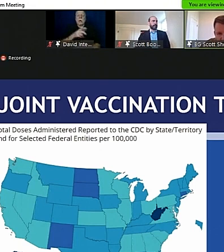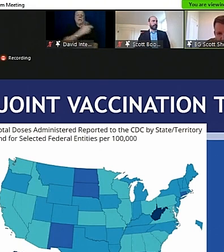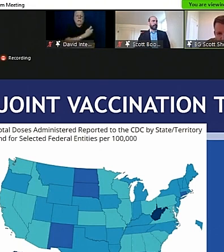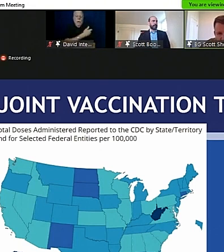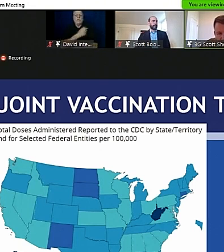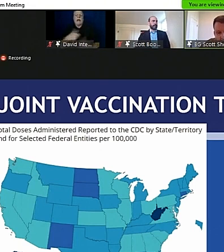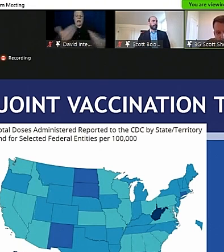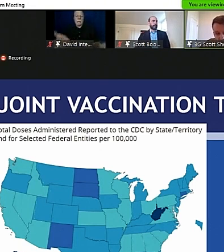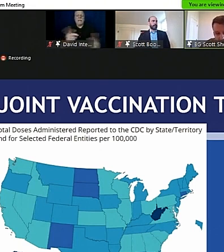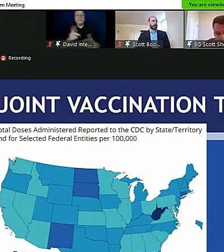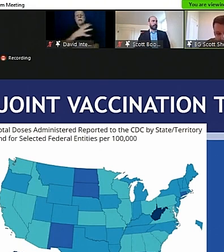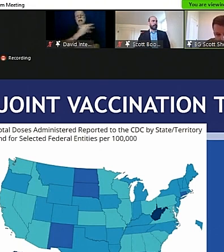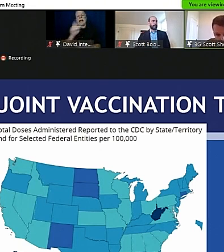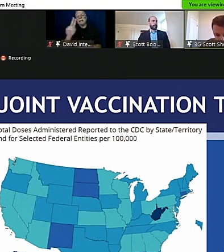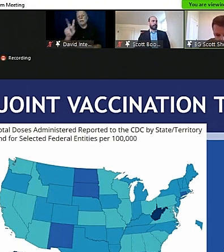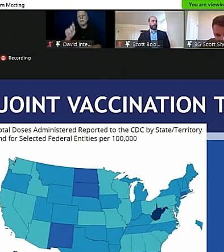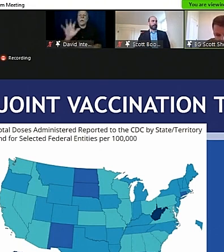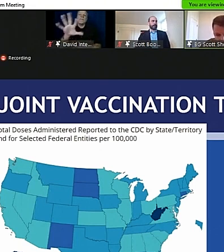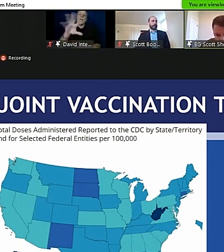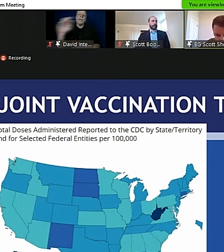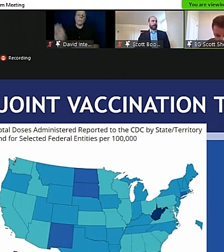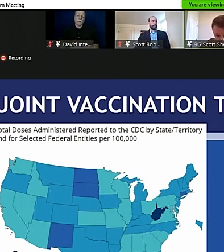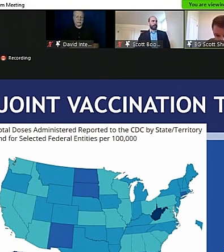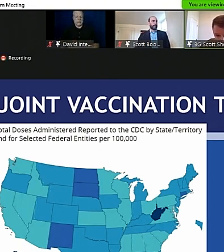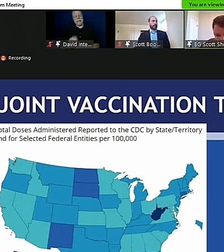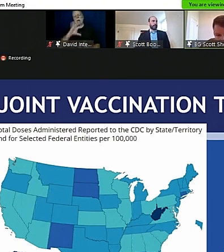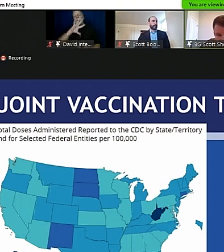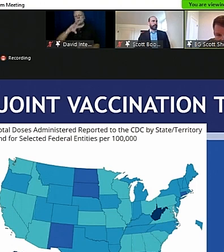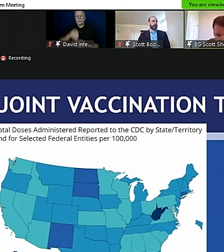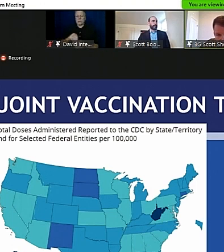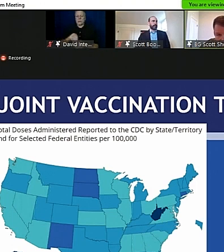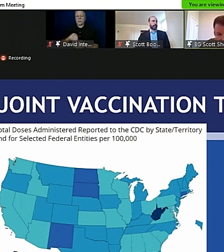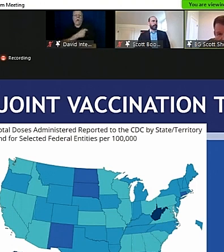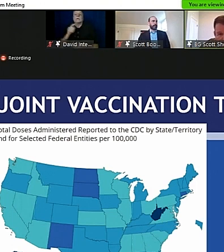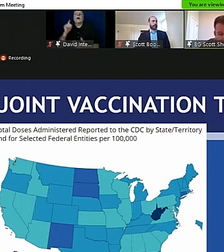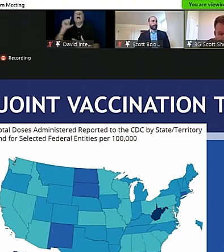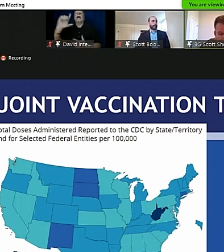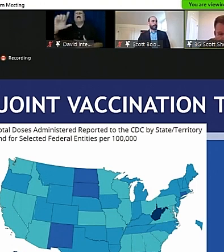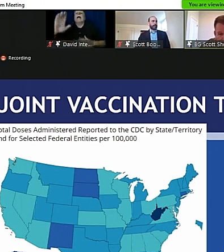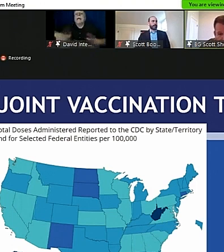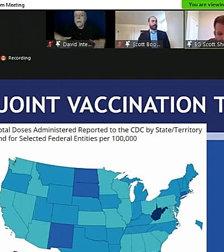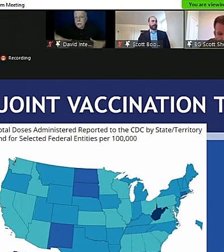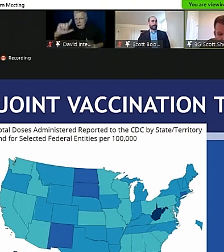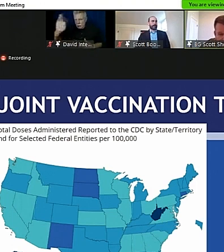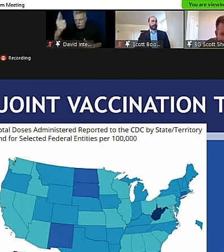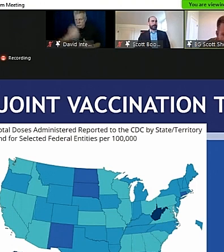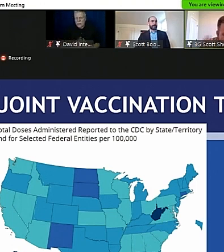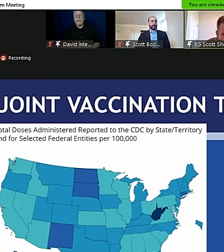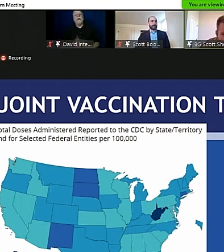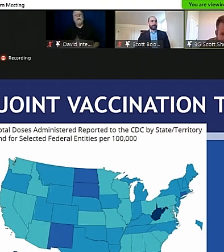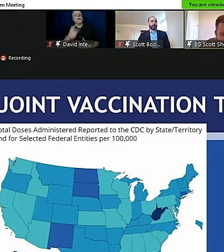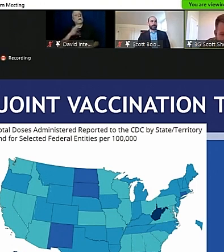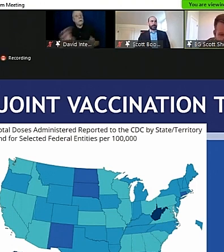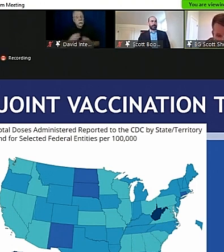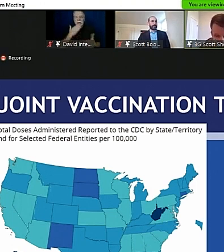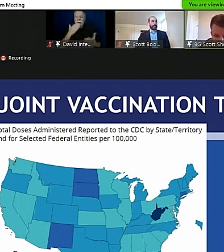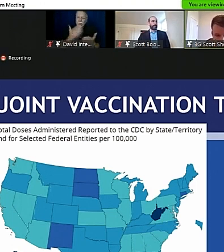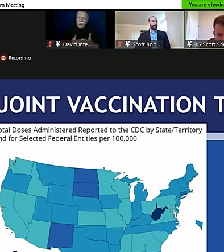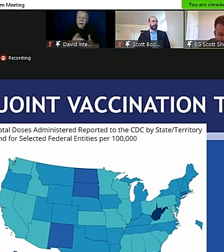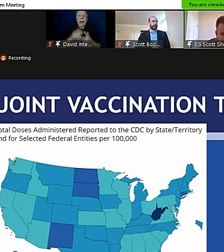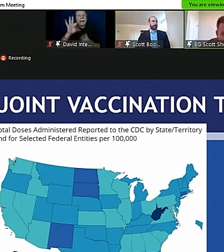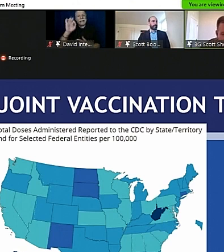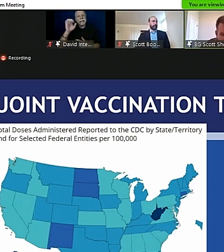and 2.5% of the total dose two administered. So we're doing extremely well, and actually FEMA Region 8 is actually